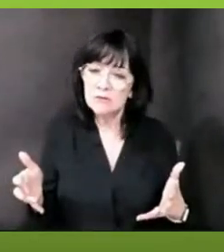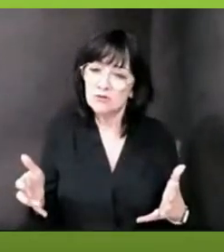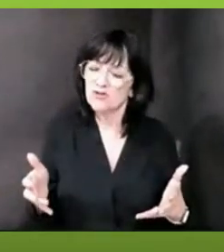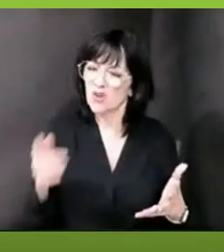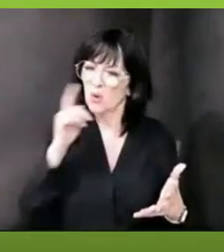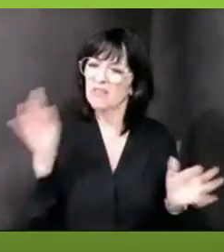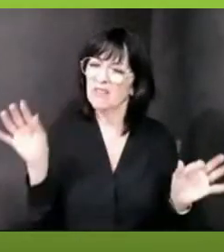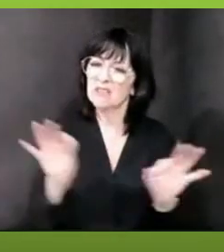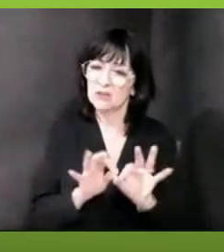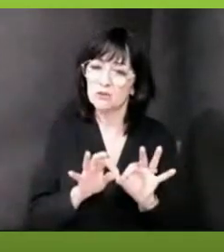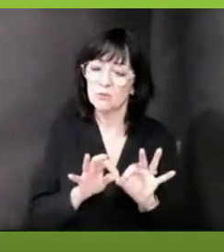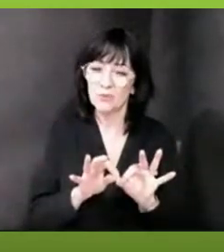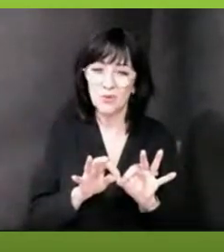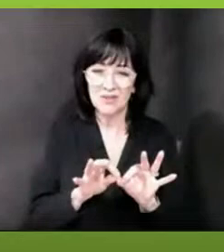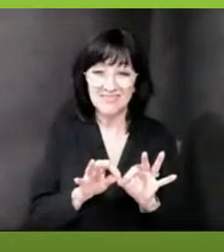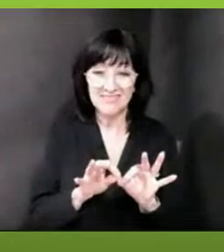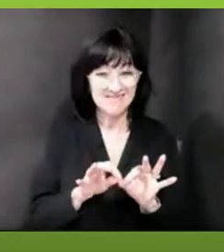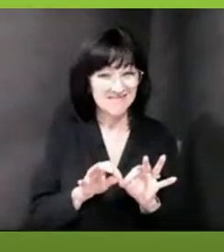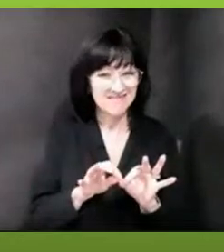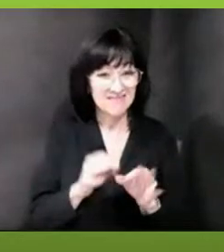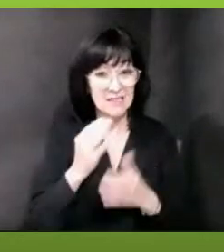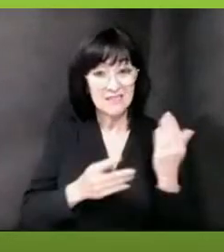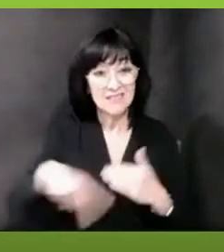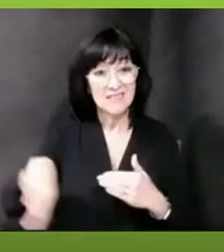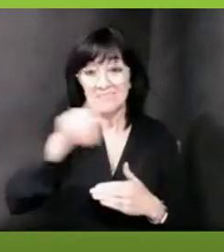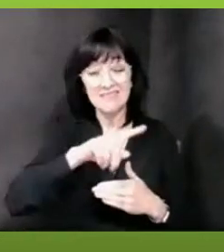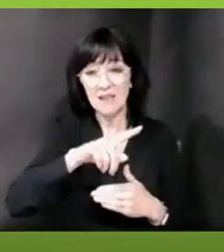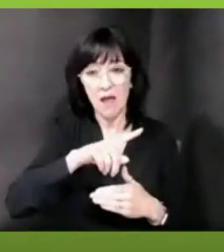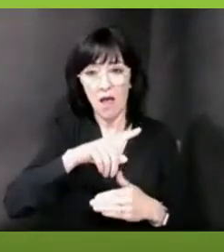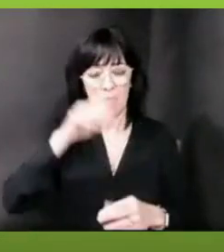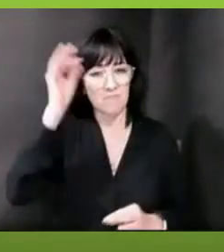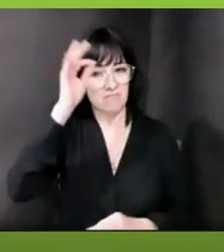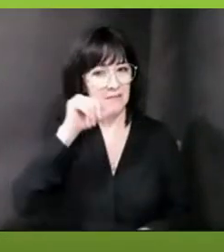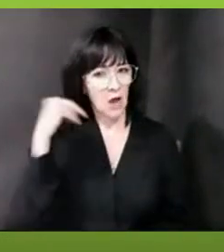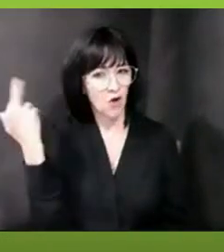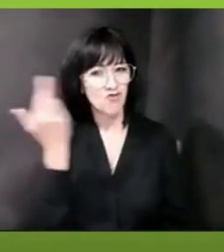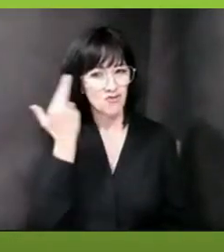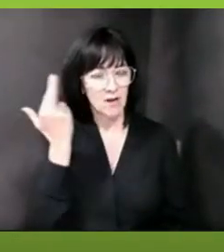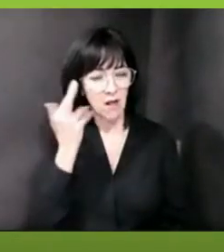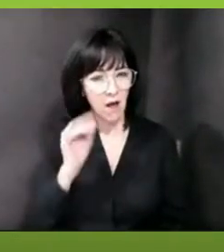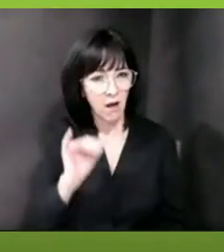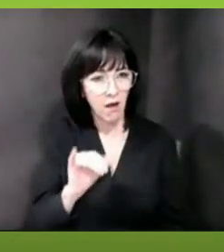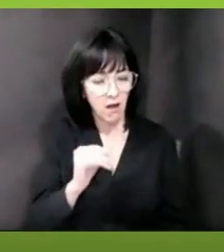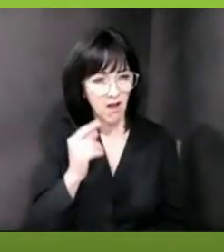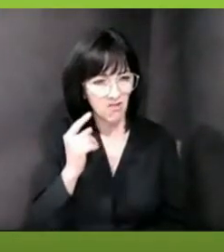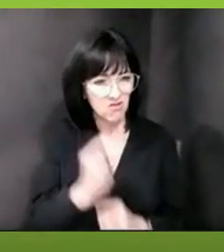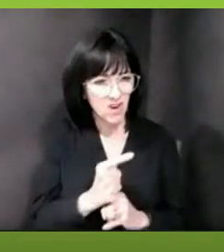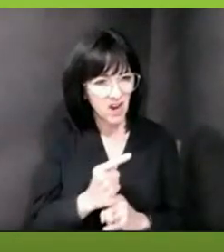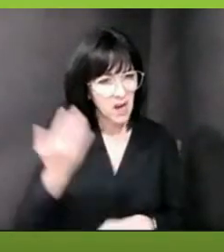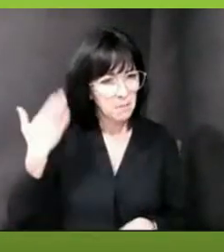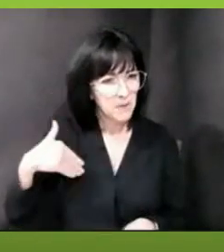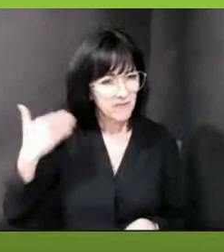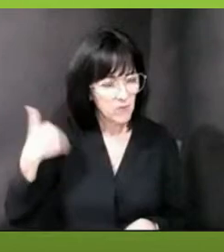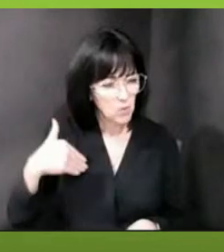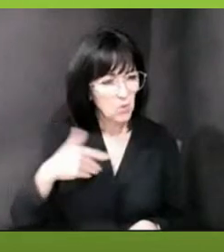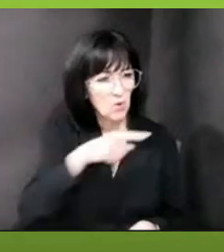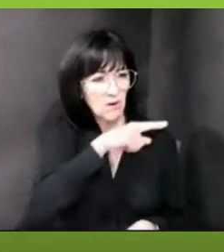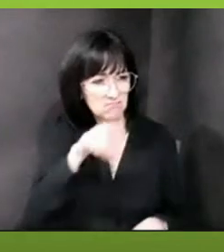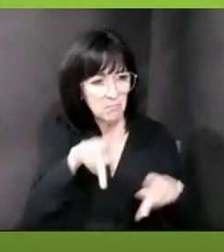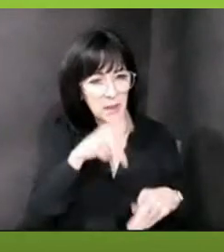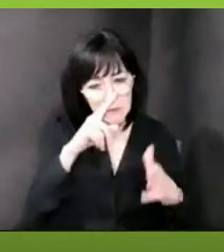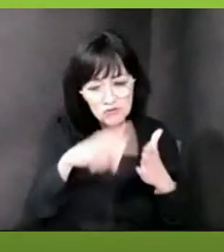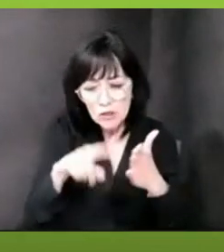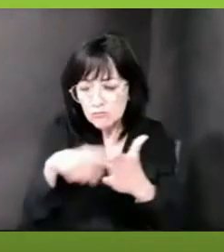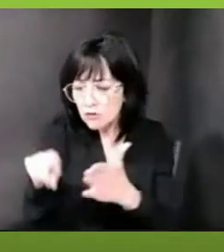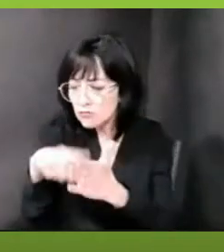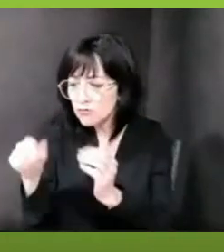take for granted of how many people do check in on children every day and how many people are available to support them. And when we had this,